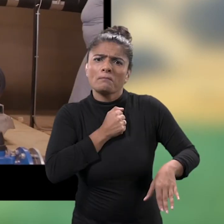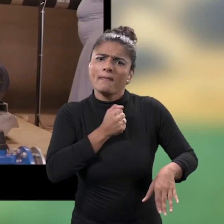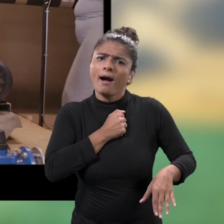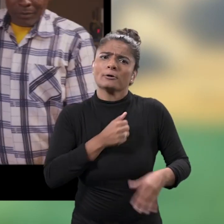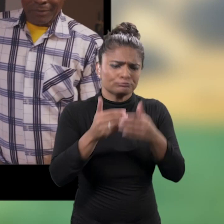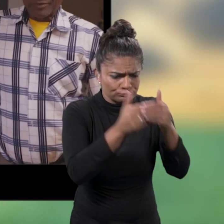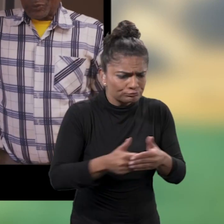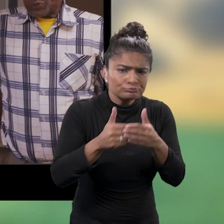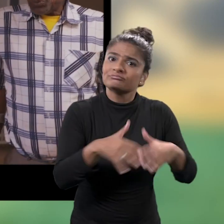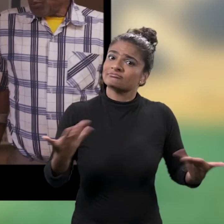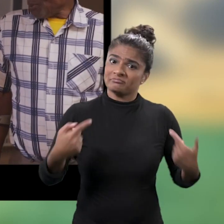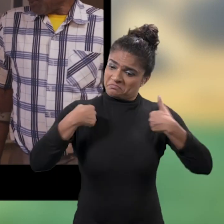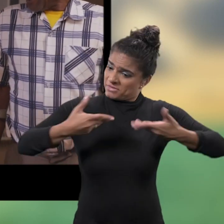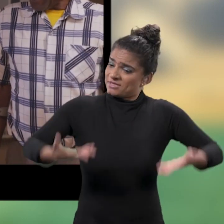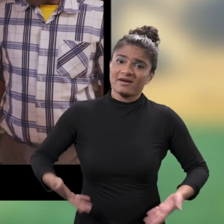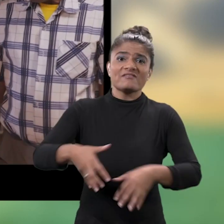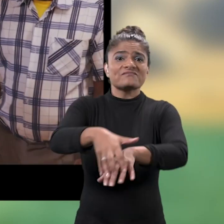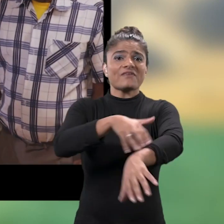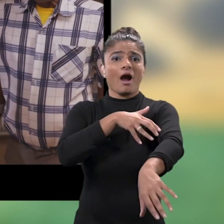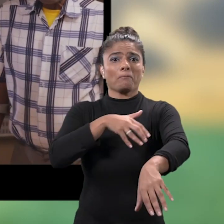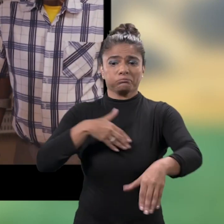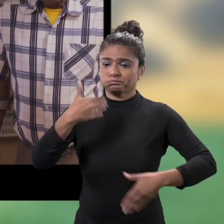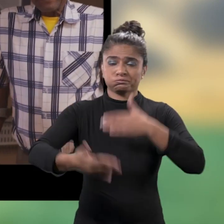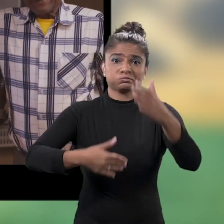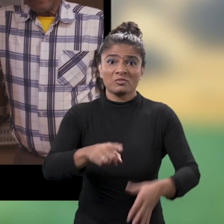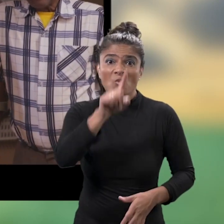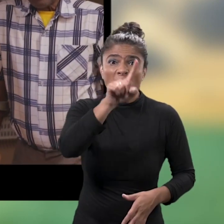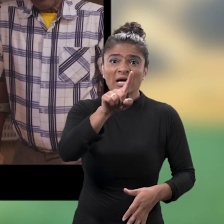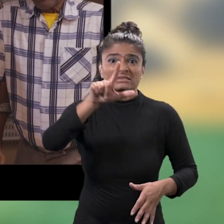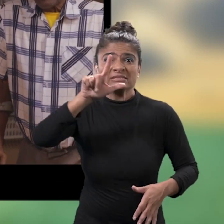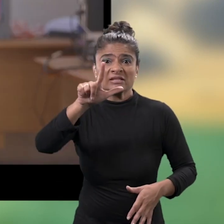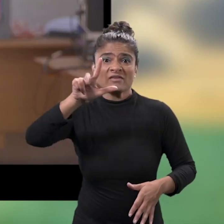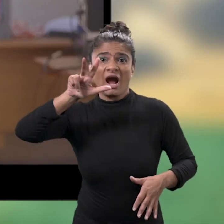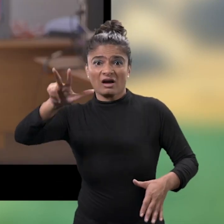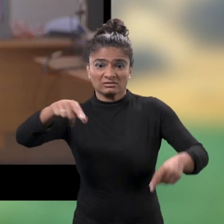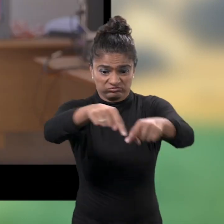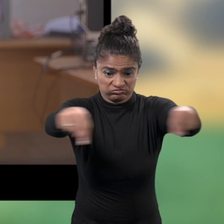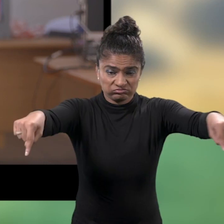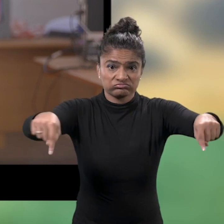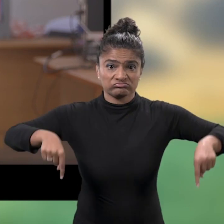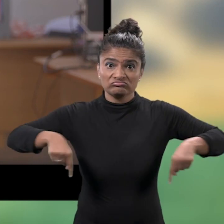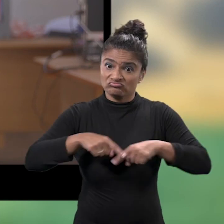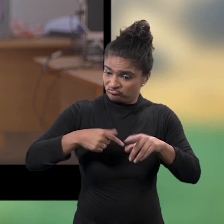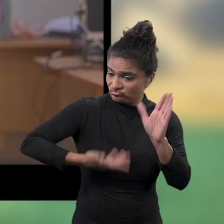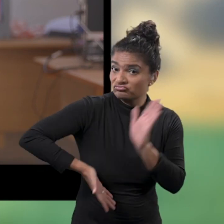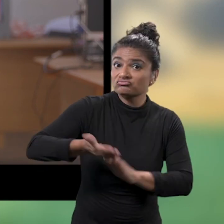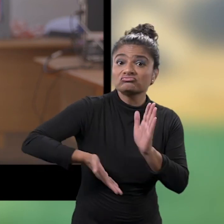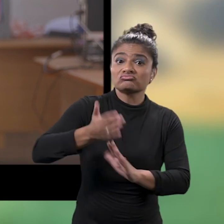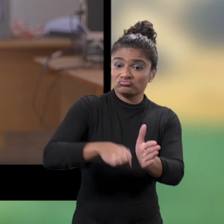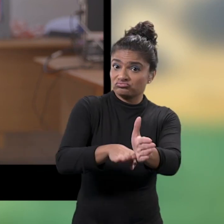badle. Nakho ngirana iplasa elina 178 hectares, mara